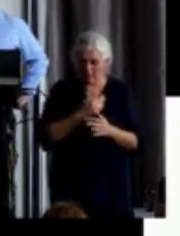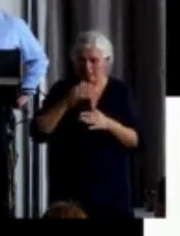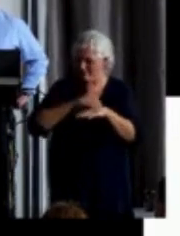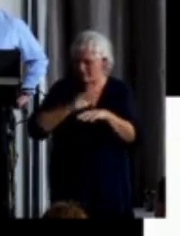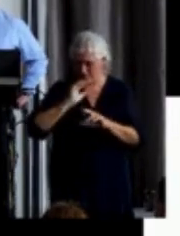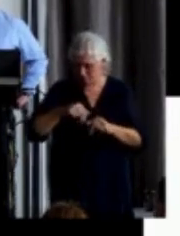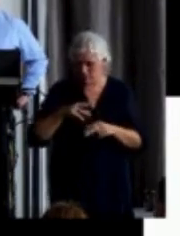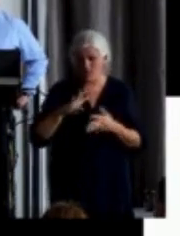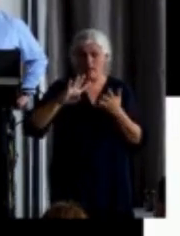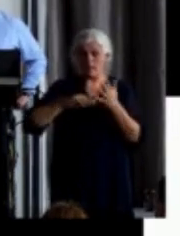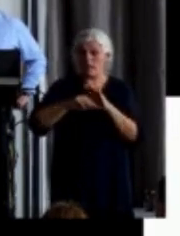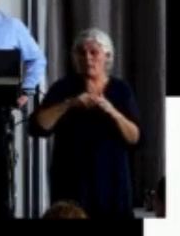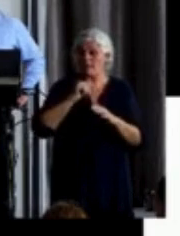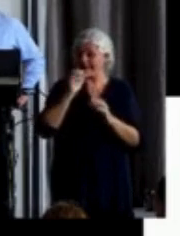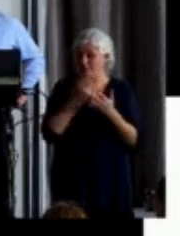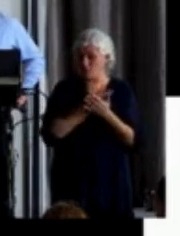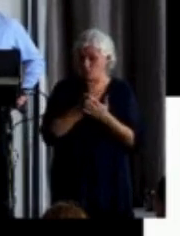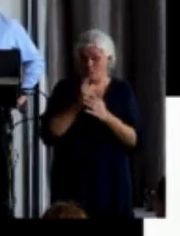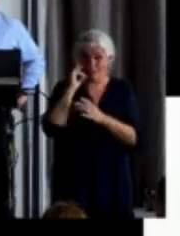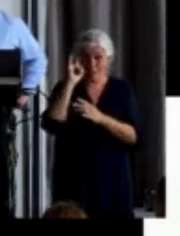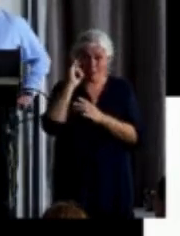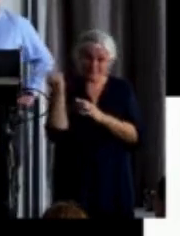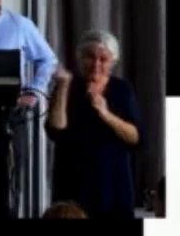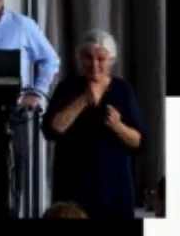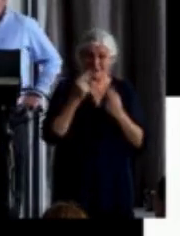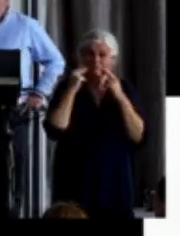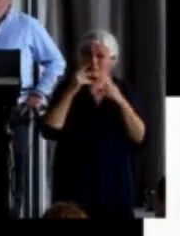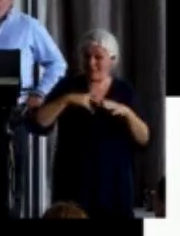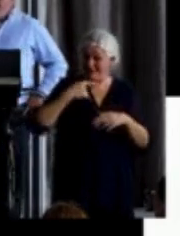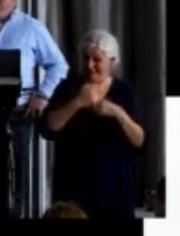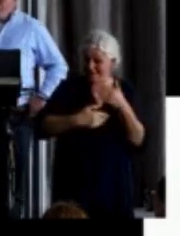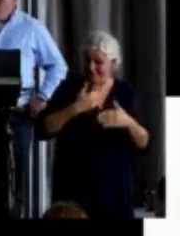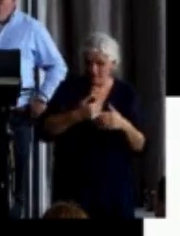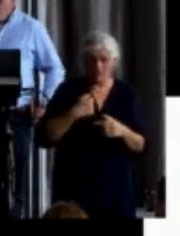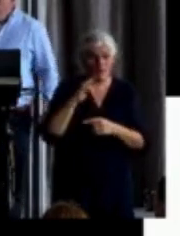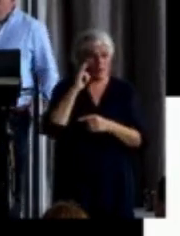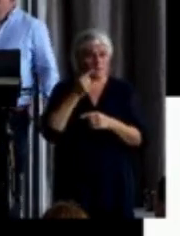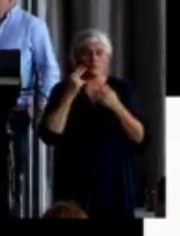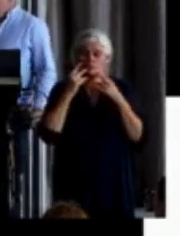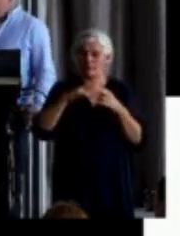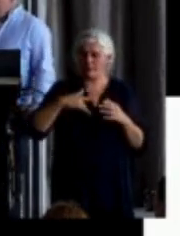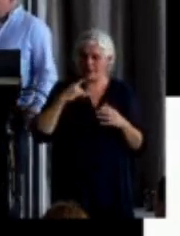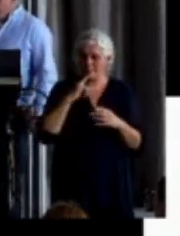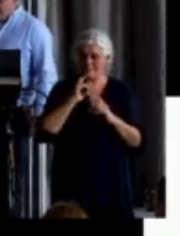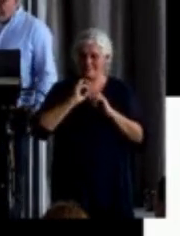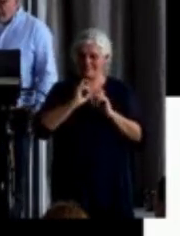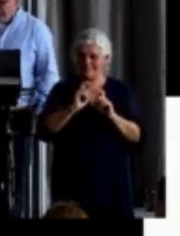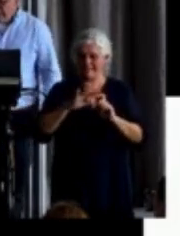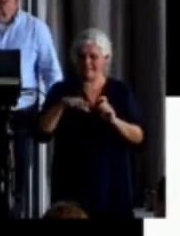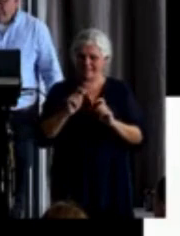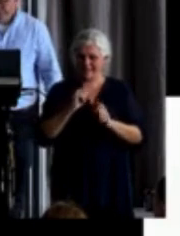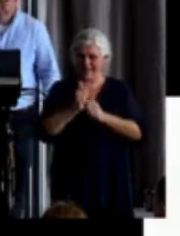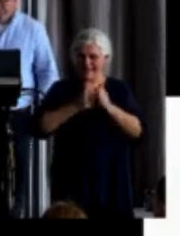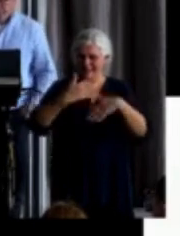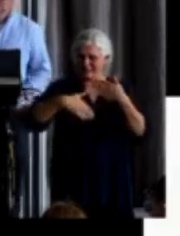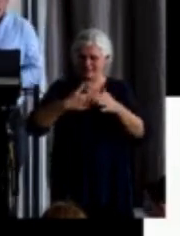9 months seizure-free, hoping for a return to normality, hoping for a normal life, and staying fit and